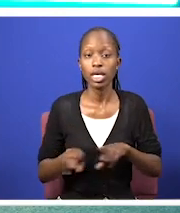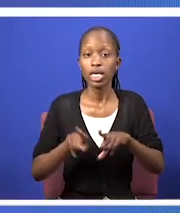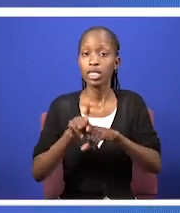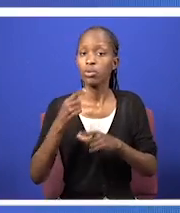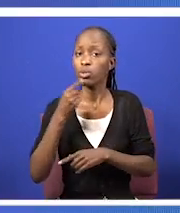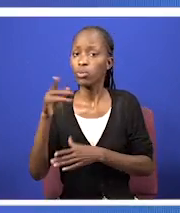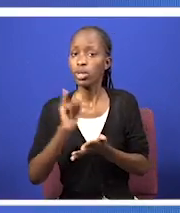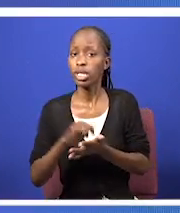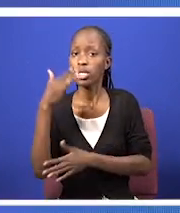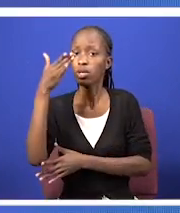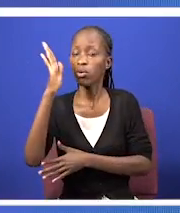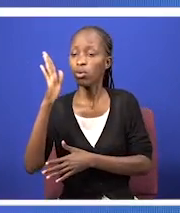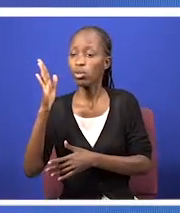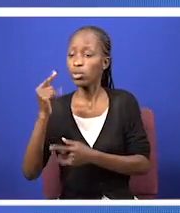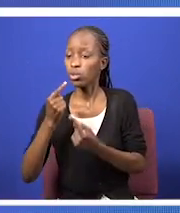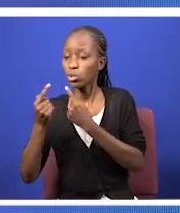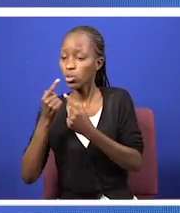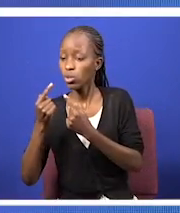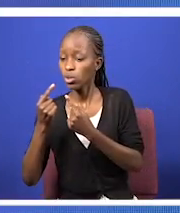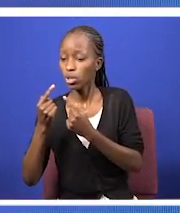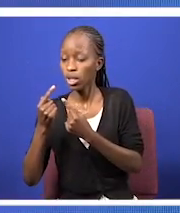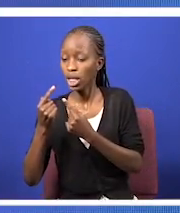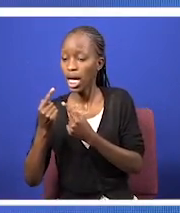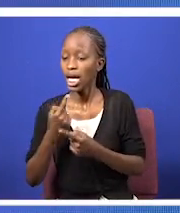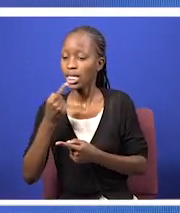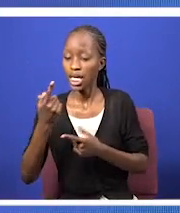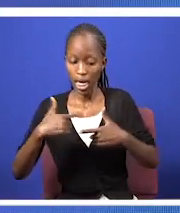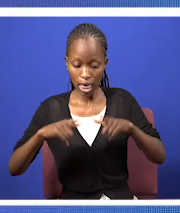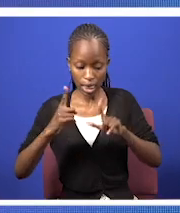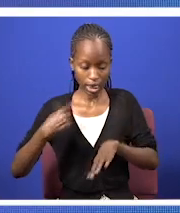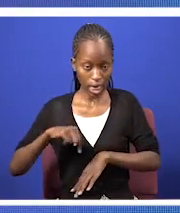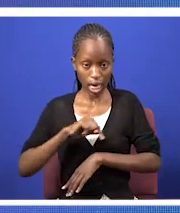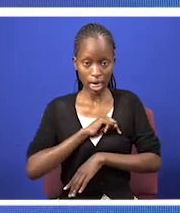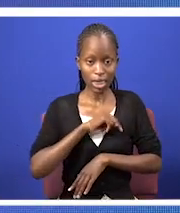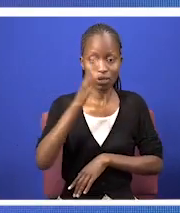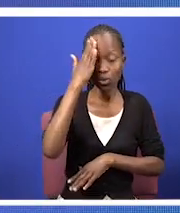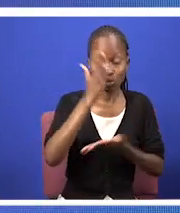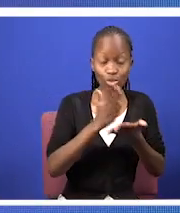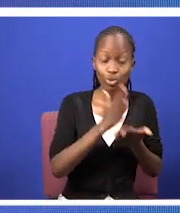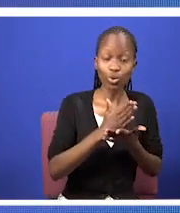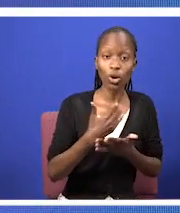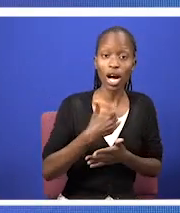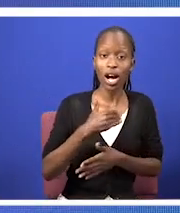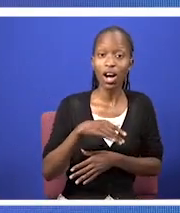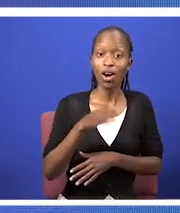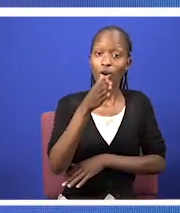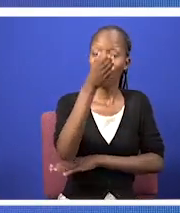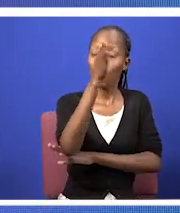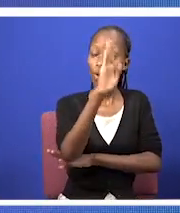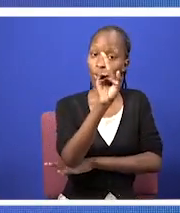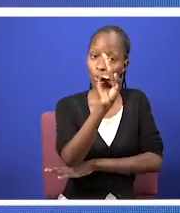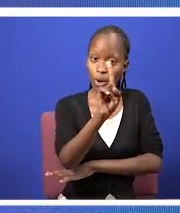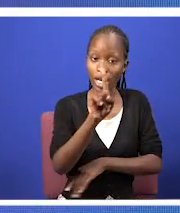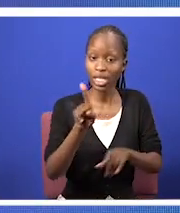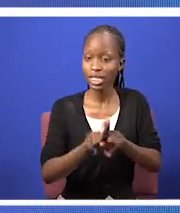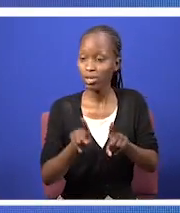told that God spoke to himself and said, let us. And we know there's one God, but he was speaking to others who